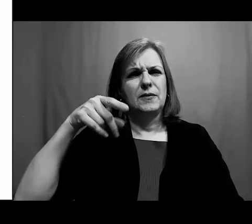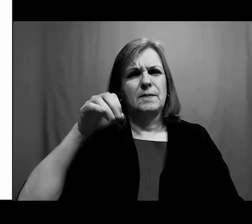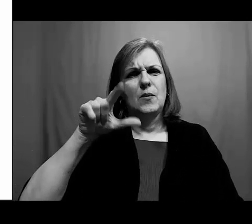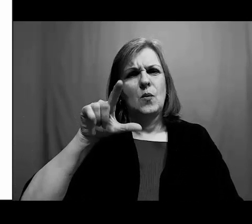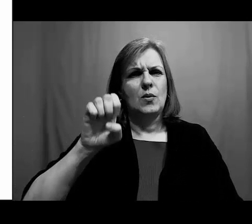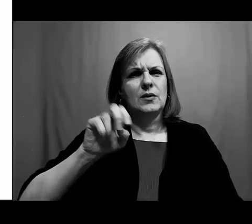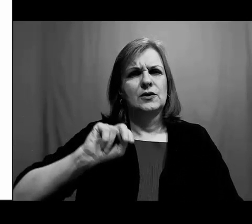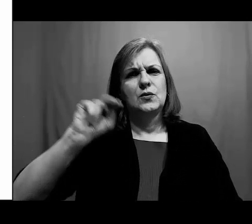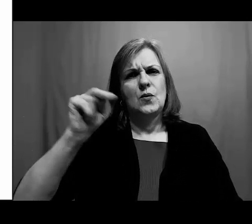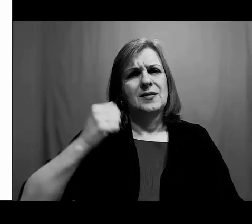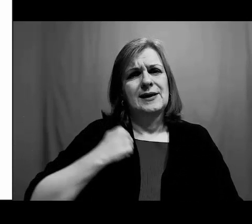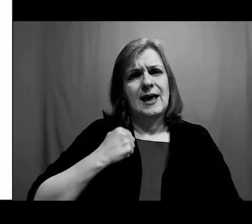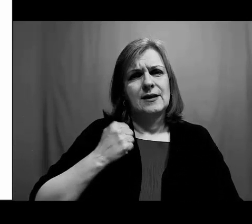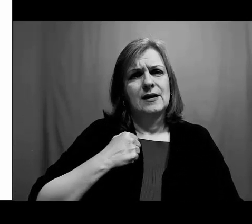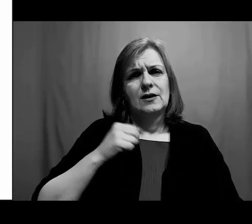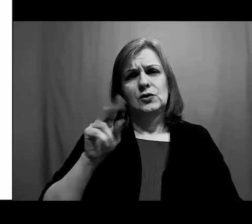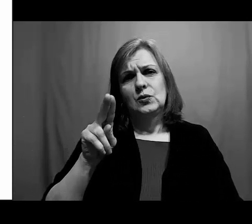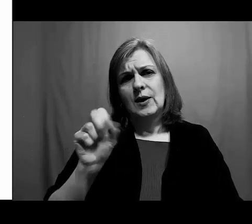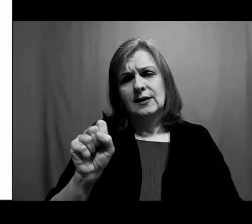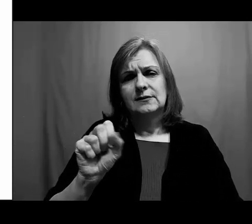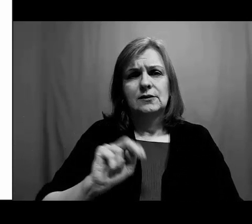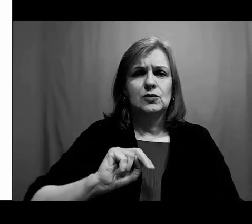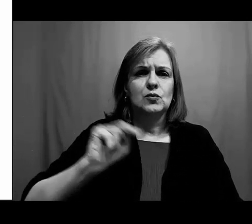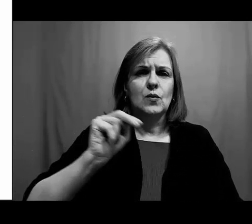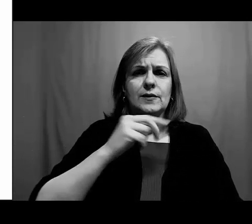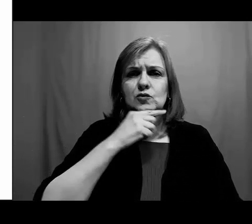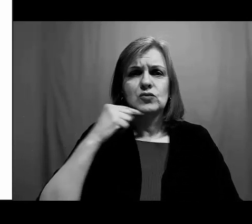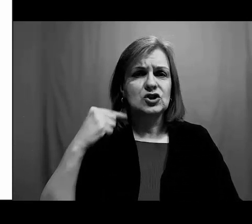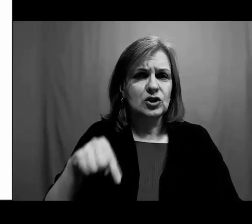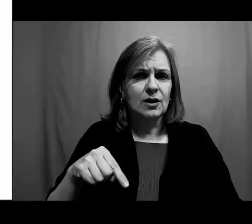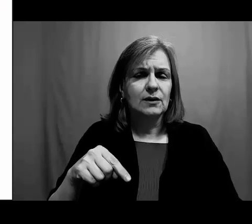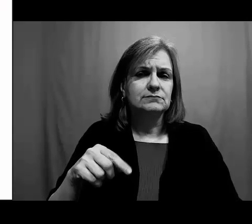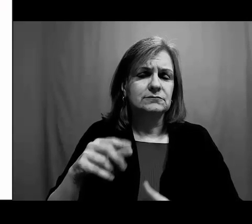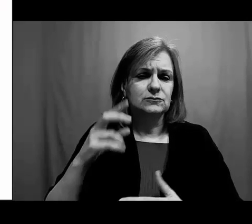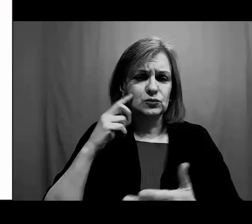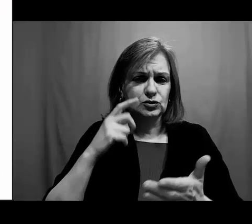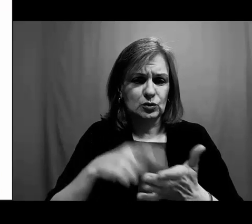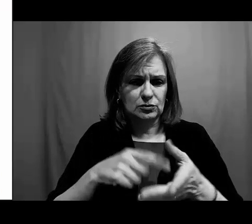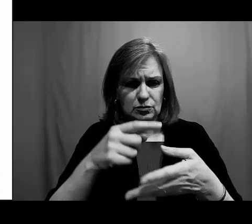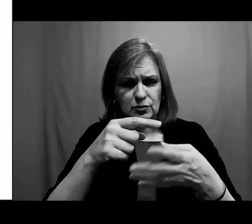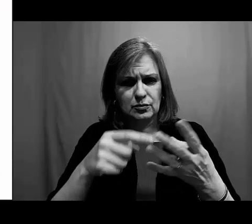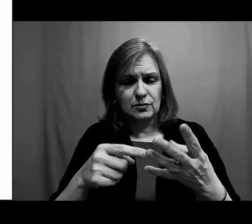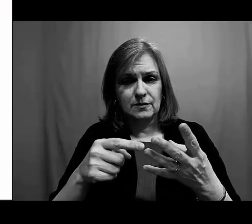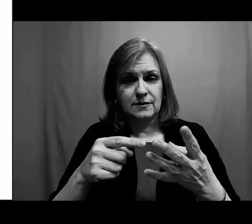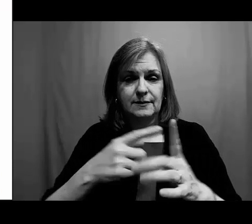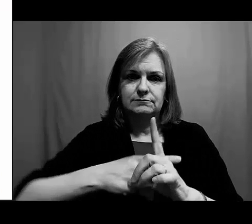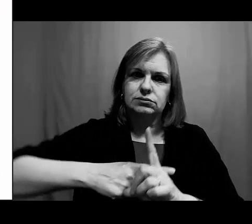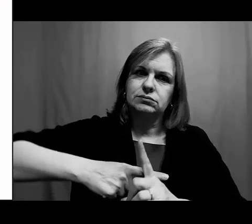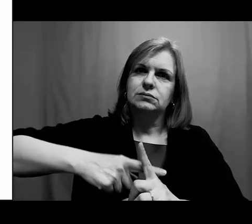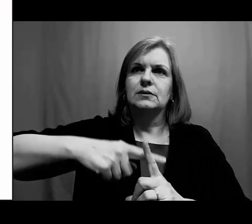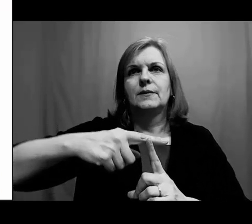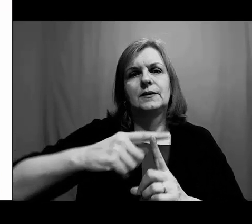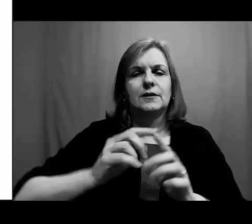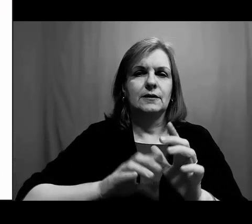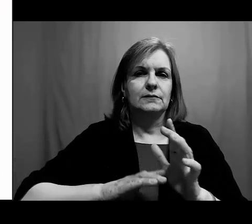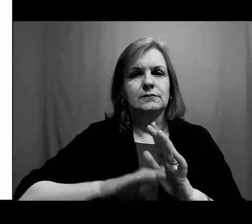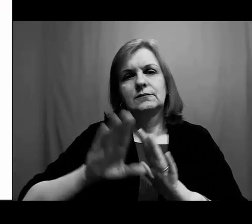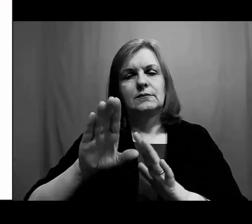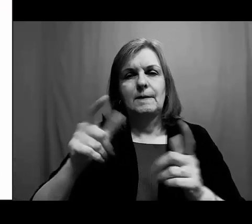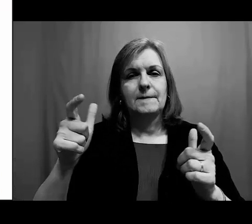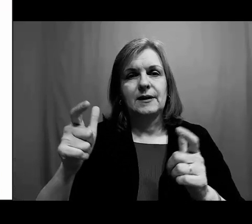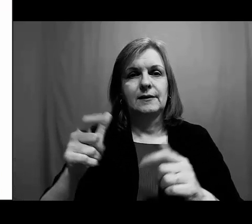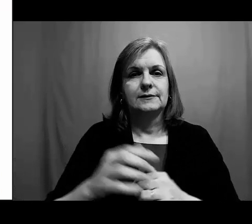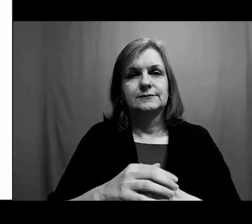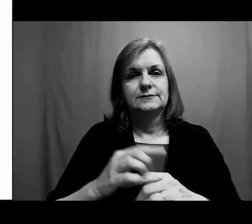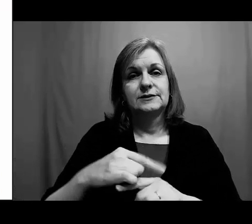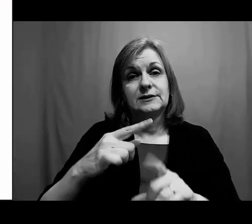The North Pole, Northern Canada, U.S., Northern Russia, experiencing some of the greatest temperature changes that